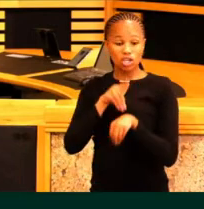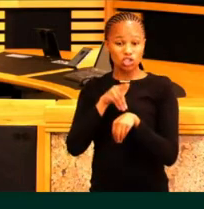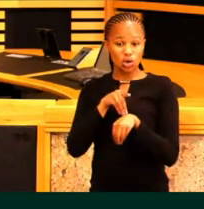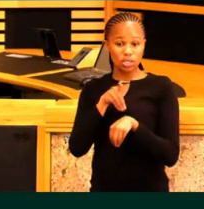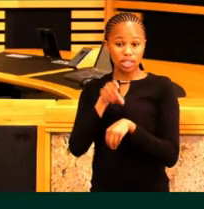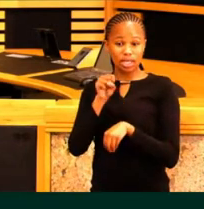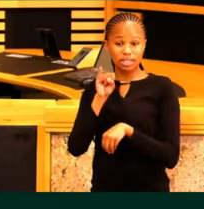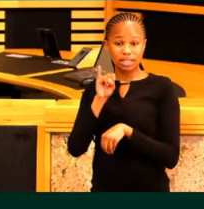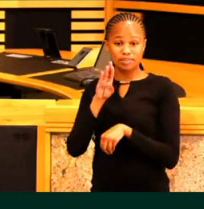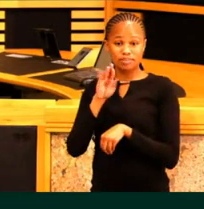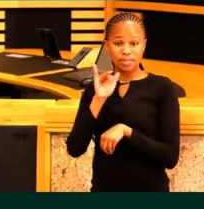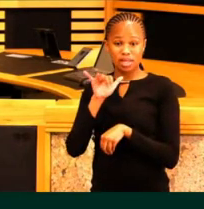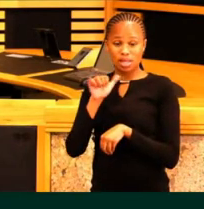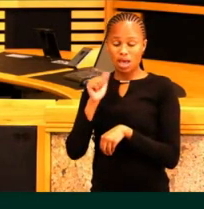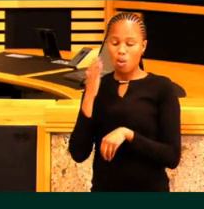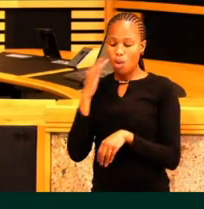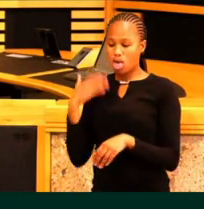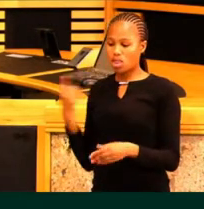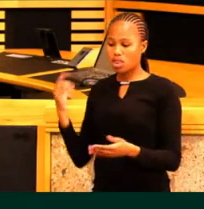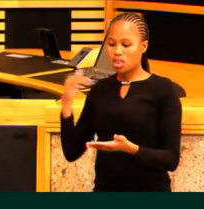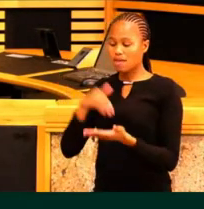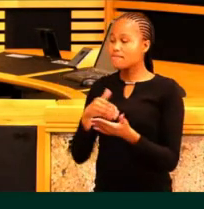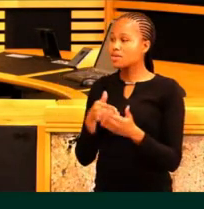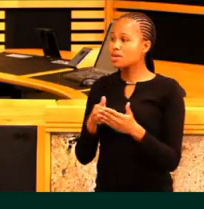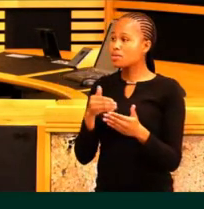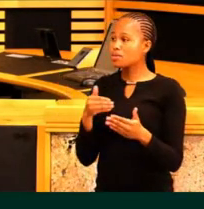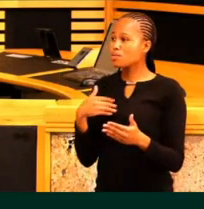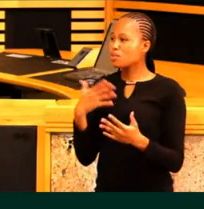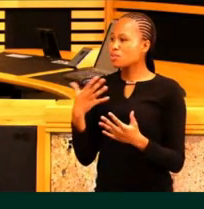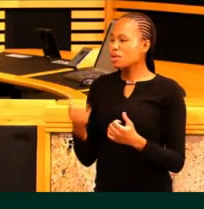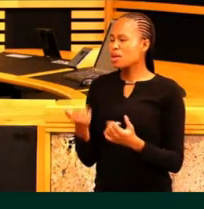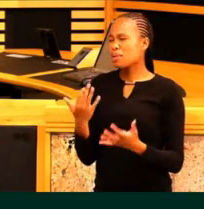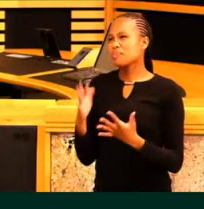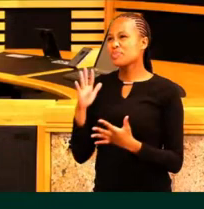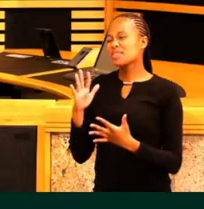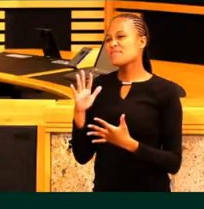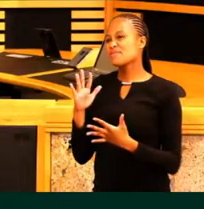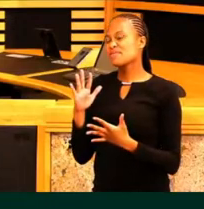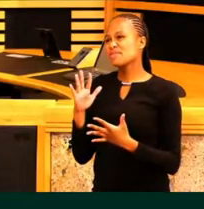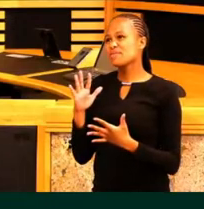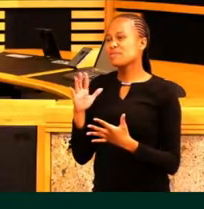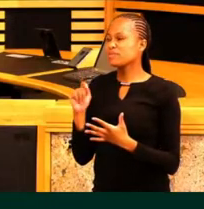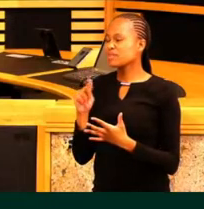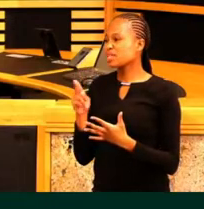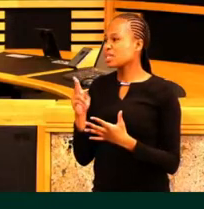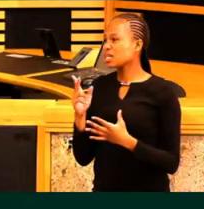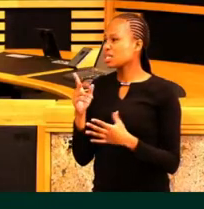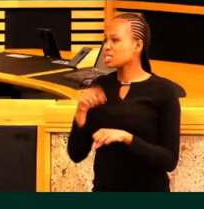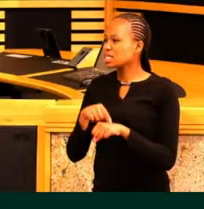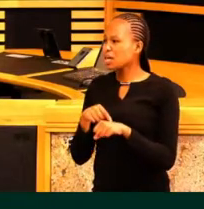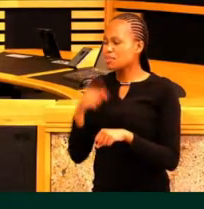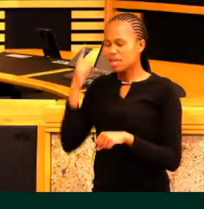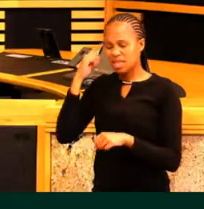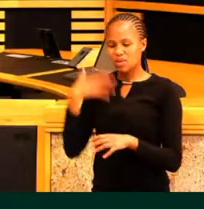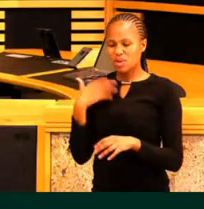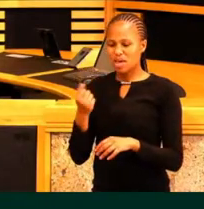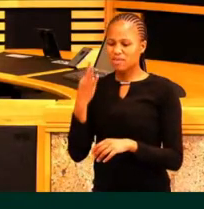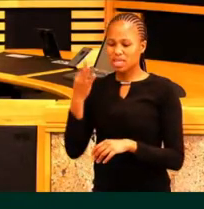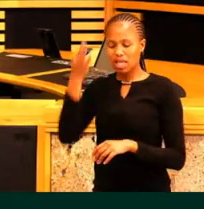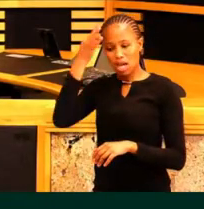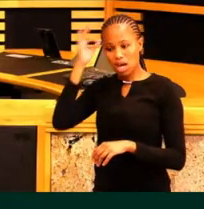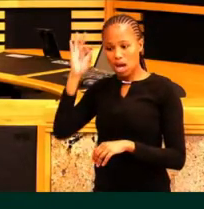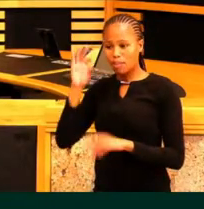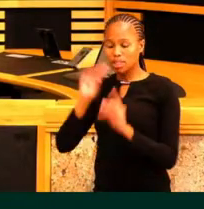came here we had about in the fifth term moving from previous time where about three government departments in the